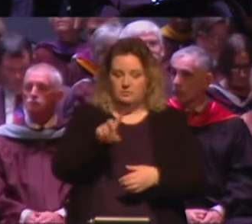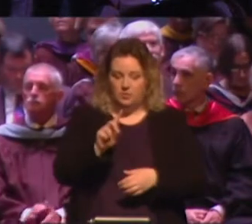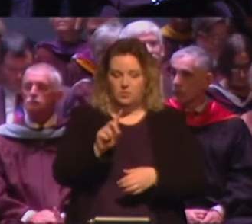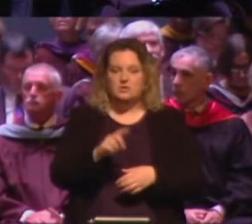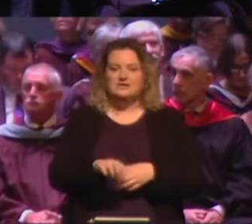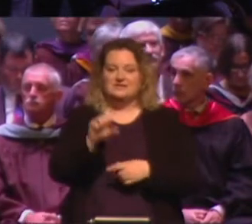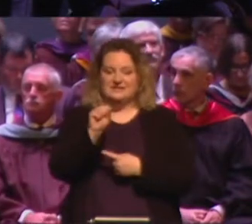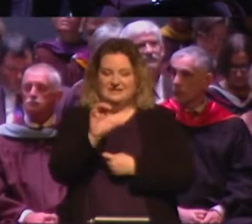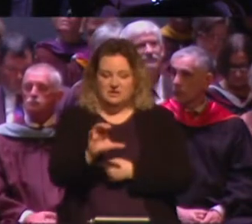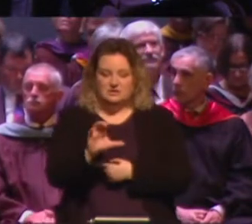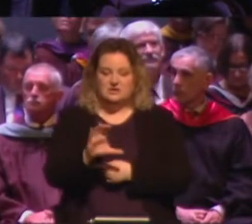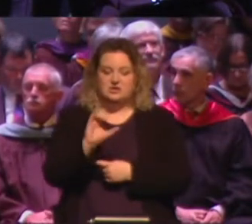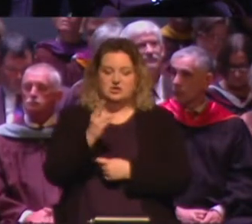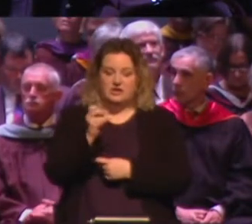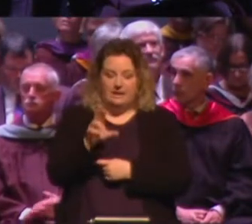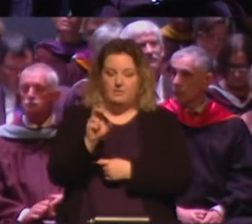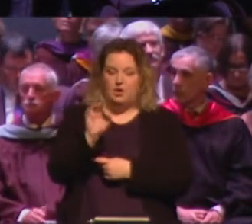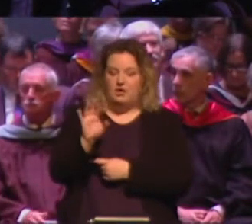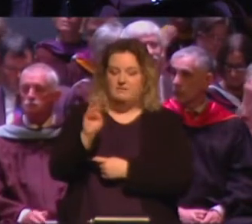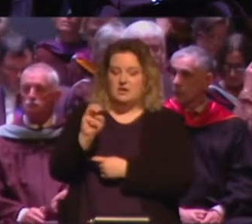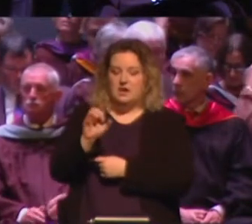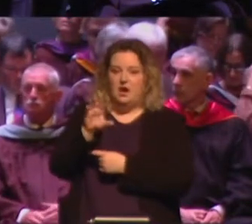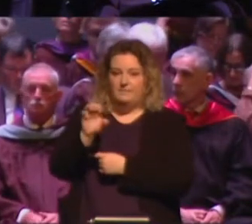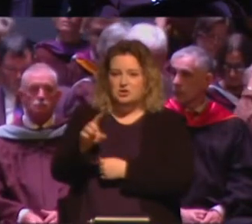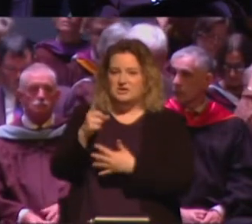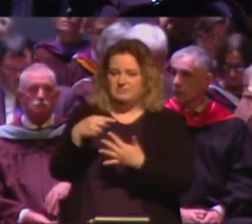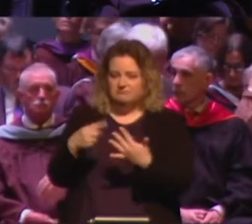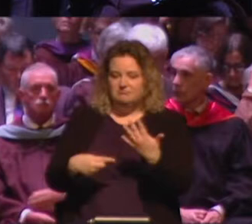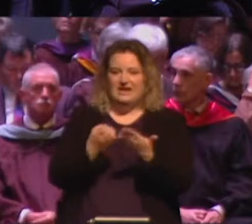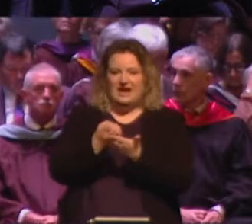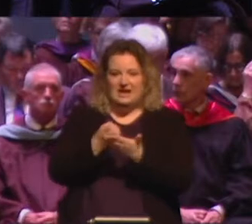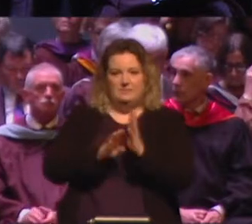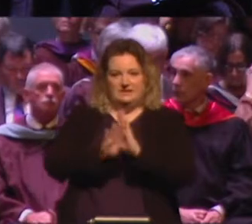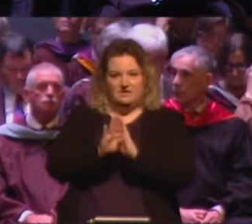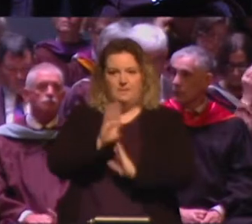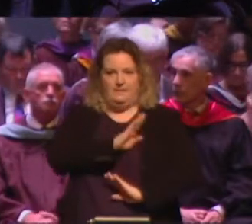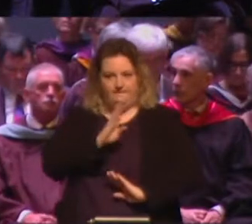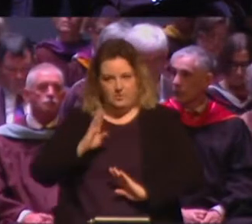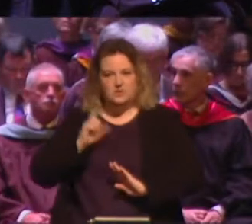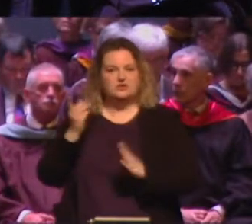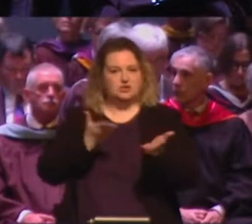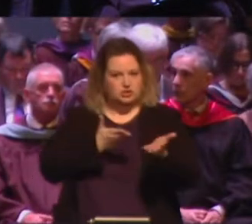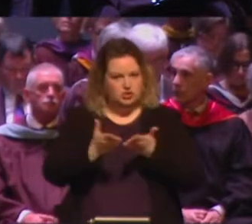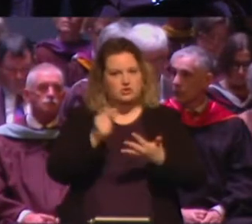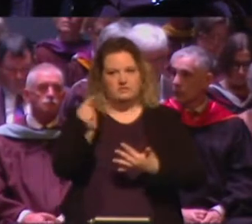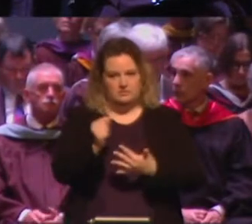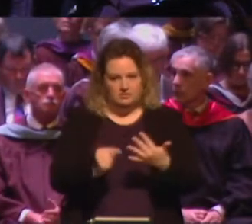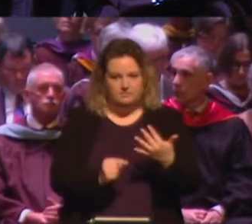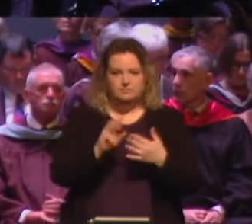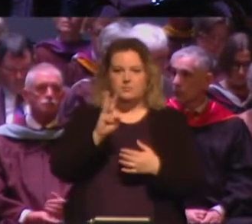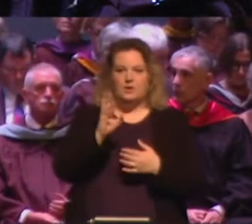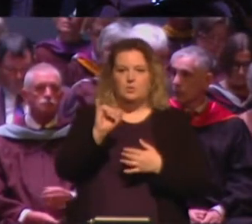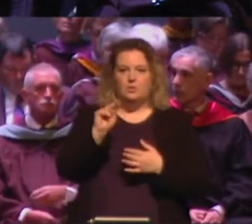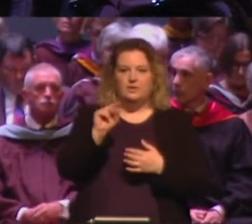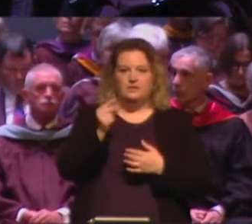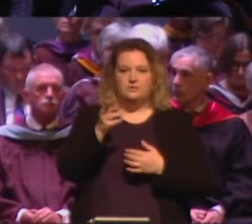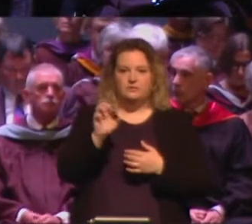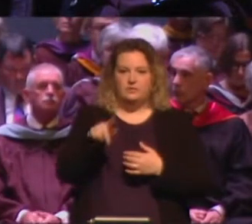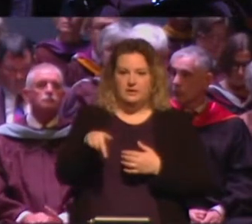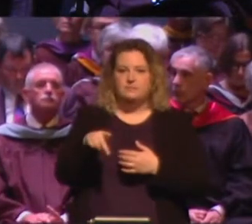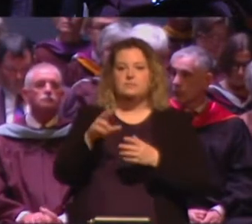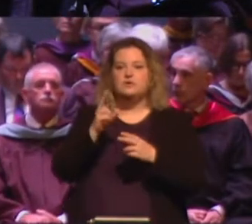the South Carolina Chamber of Commerce Board, and various economic development boards. He has been honored by Winthrop University with the Alumni